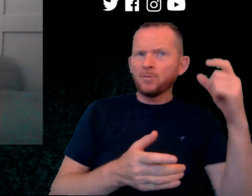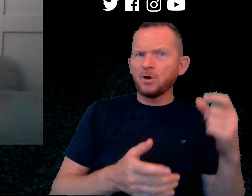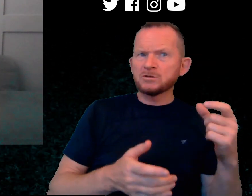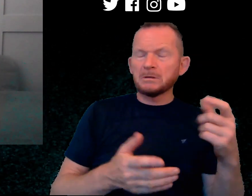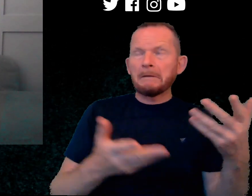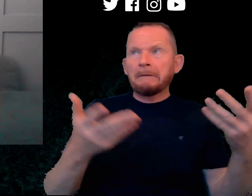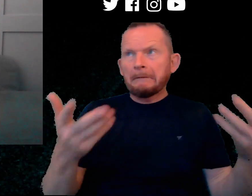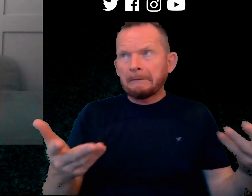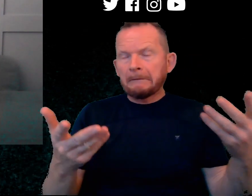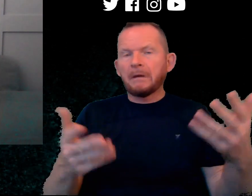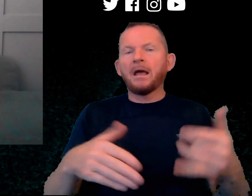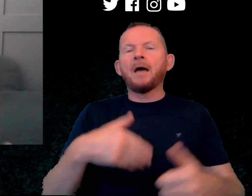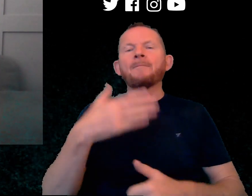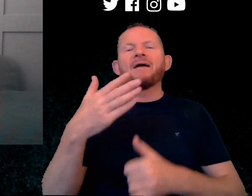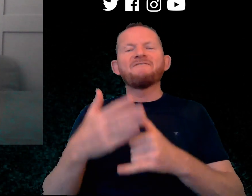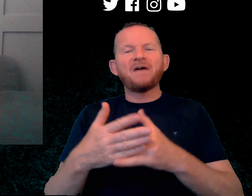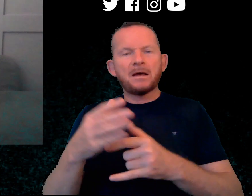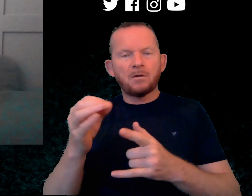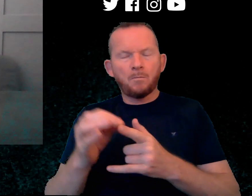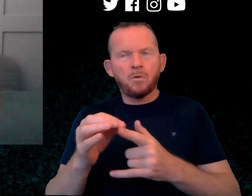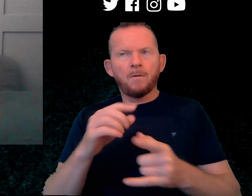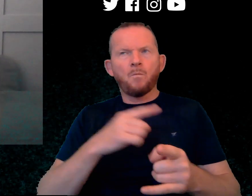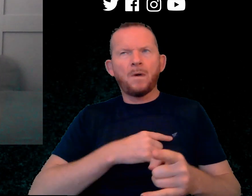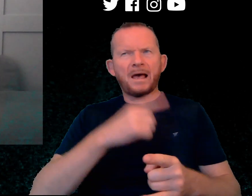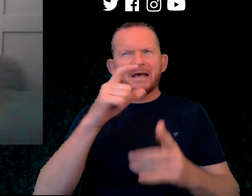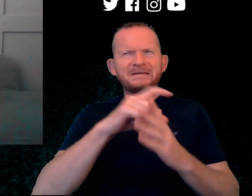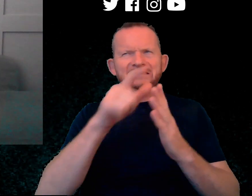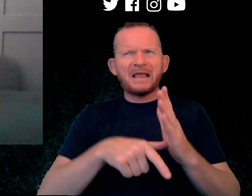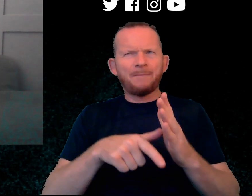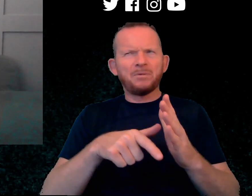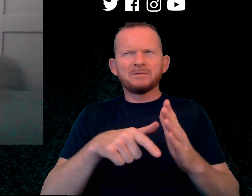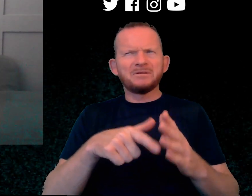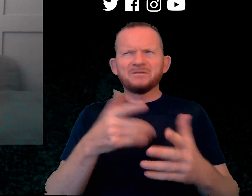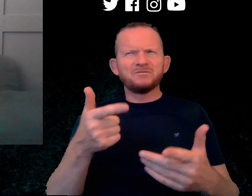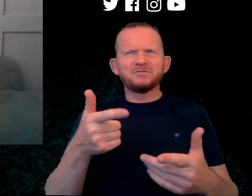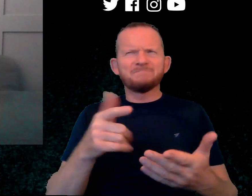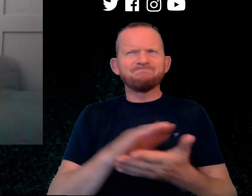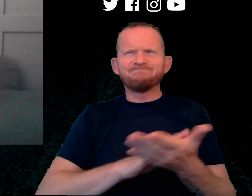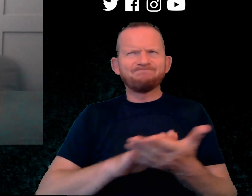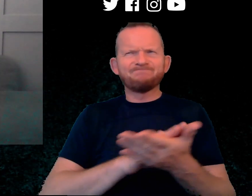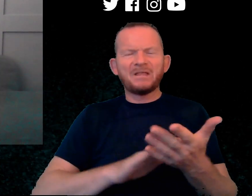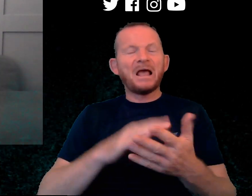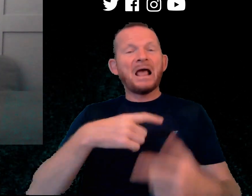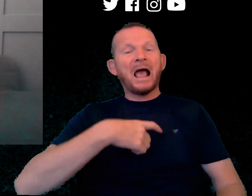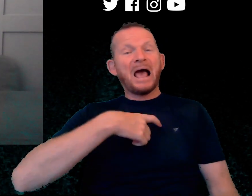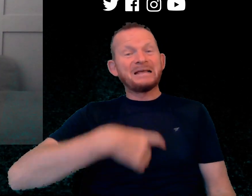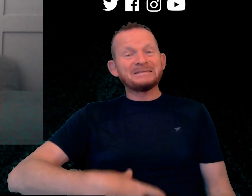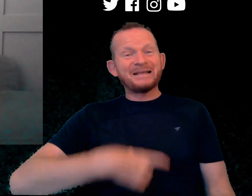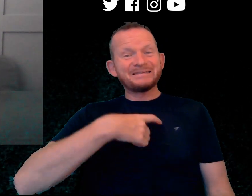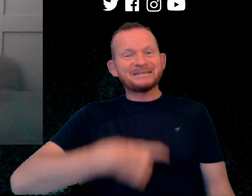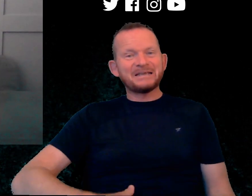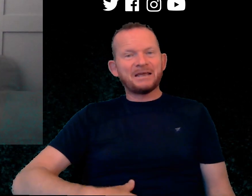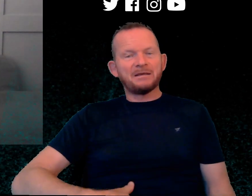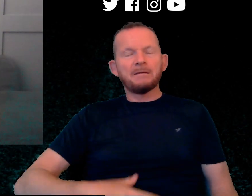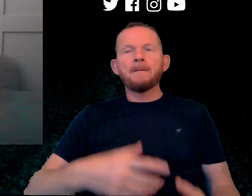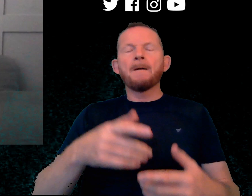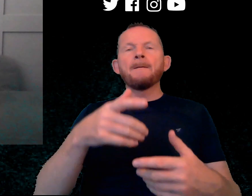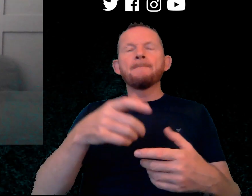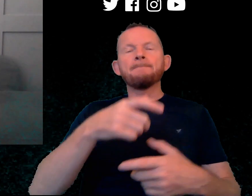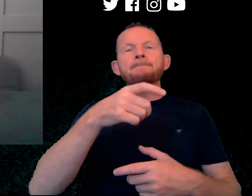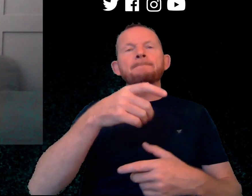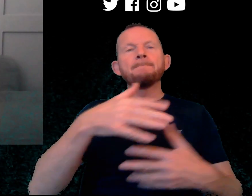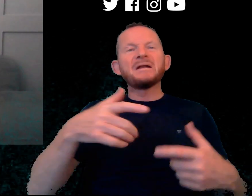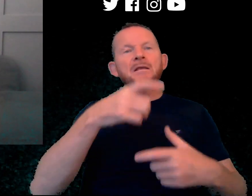non-disabled people are intellectually impaired compared to the hearing impaired person? We could argue so. And my final point around why the